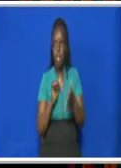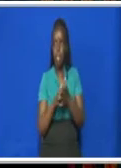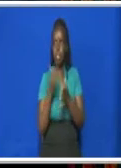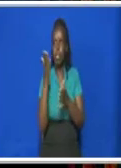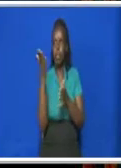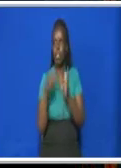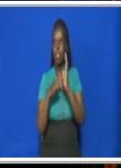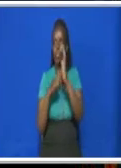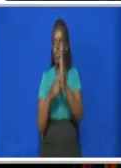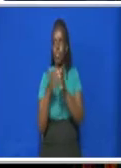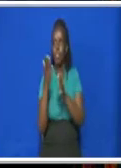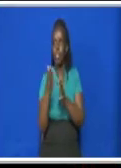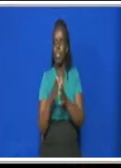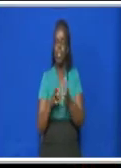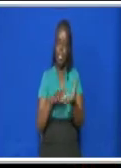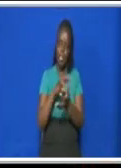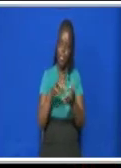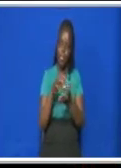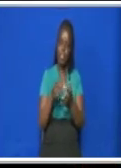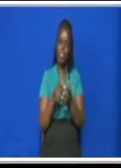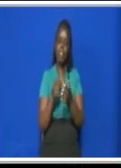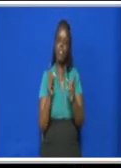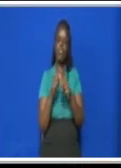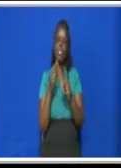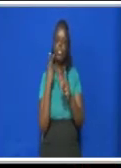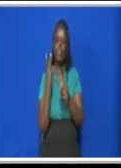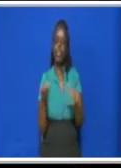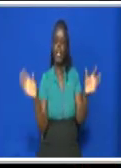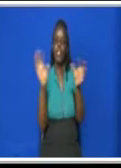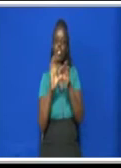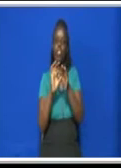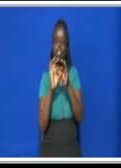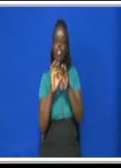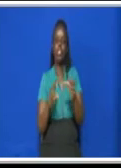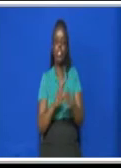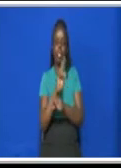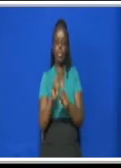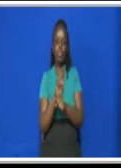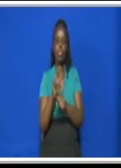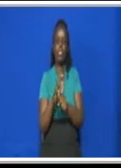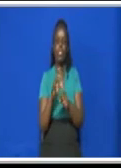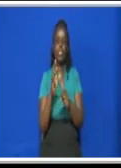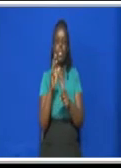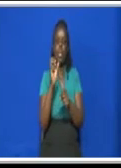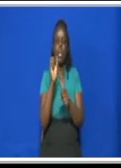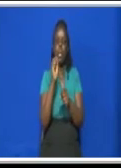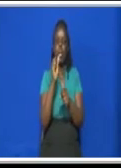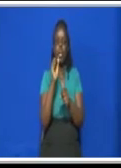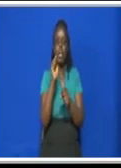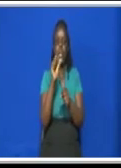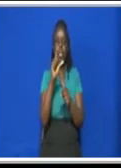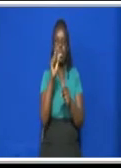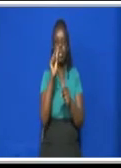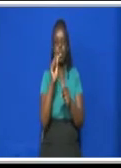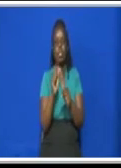And then the solutions of the two half cells are joined using a salt bridge. This is now what you call